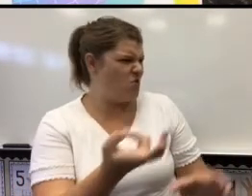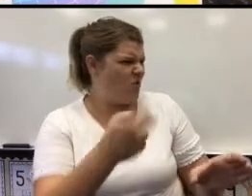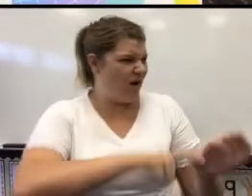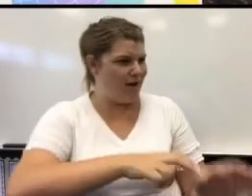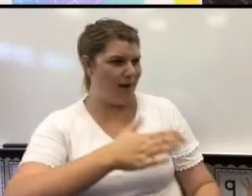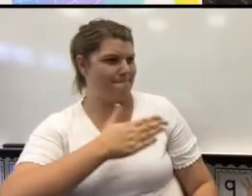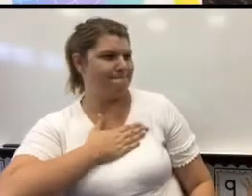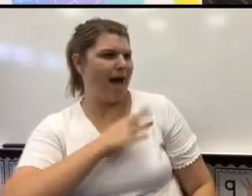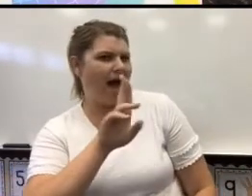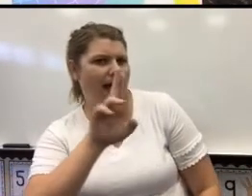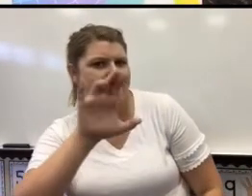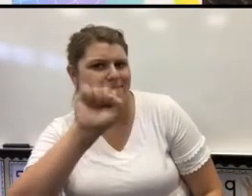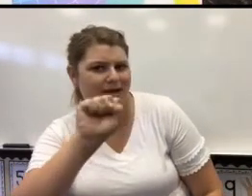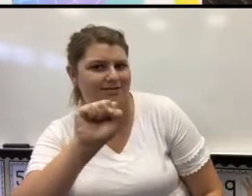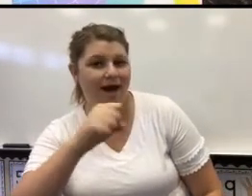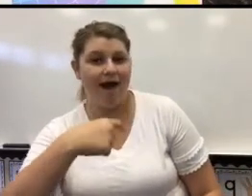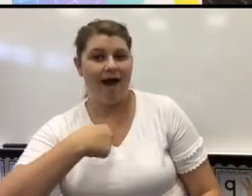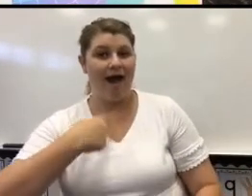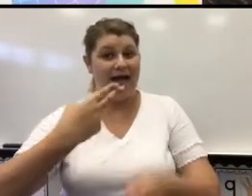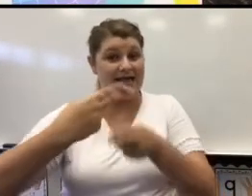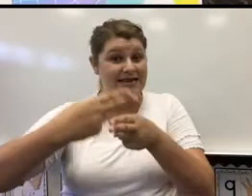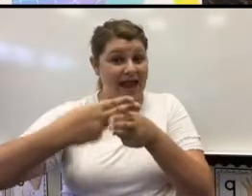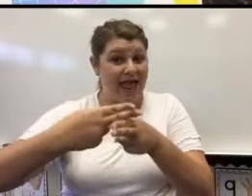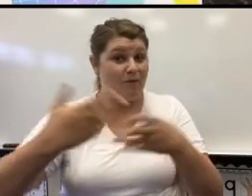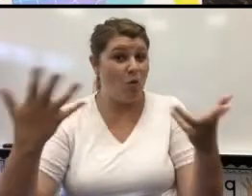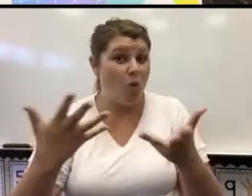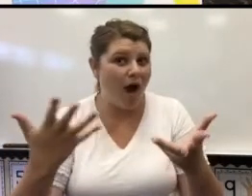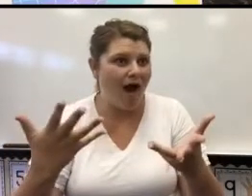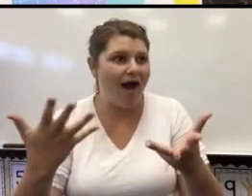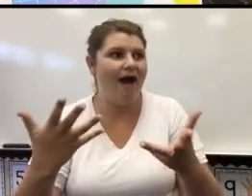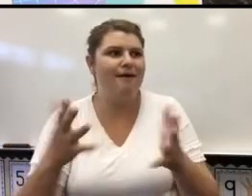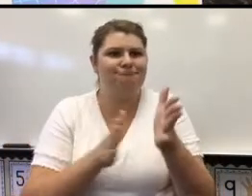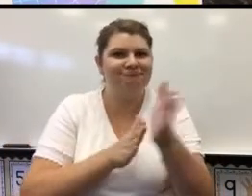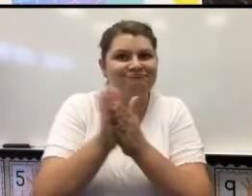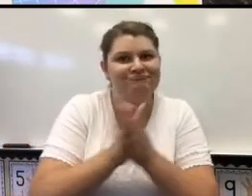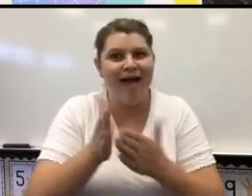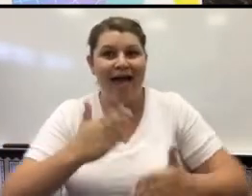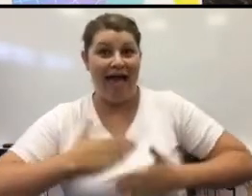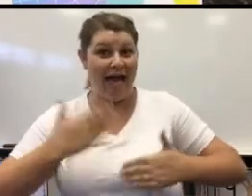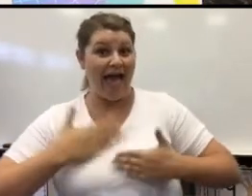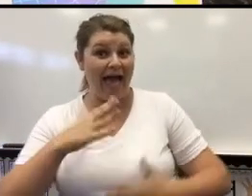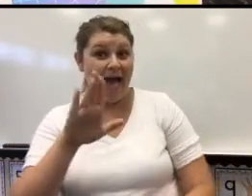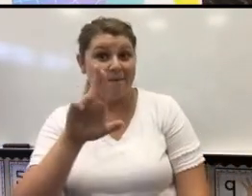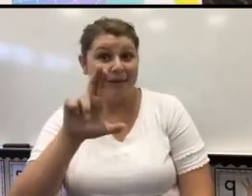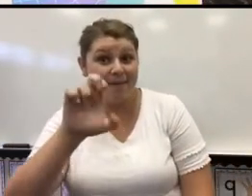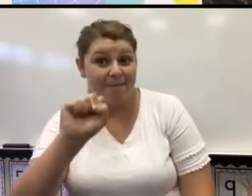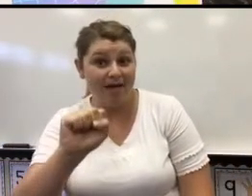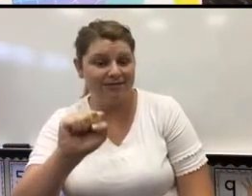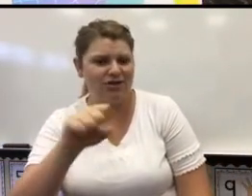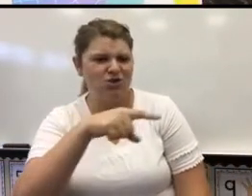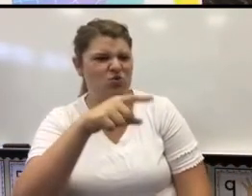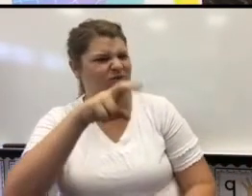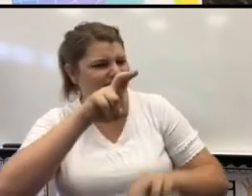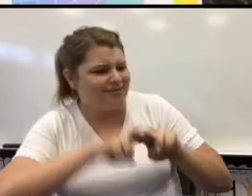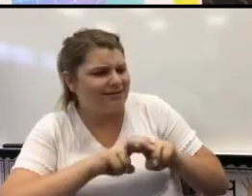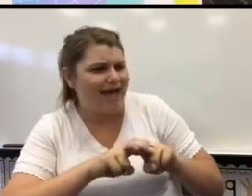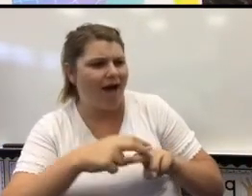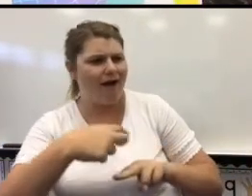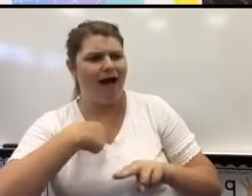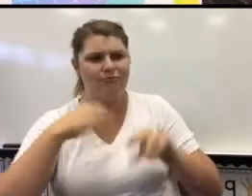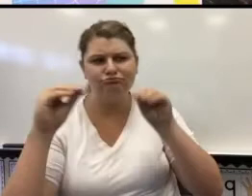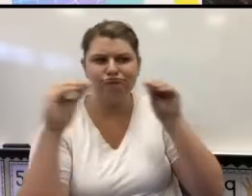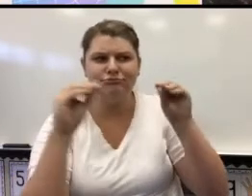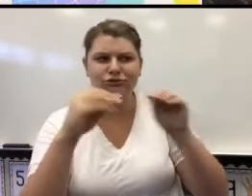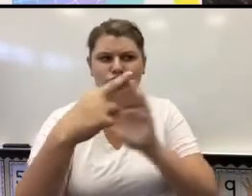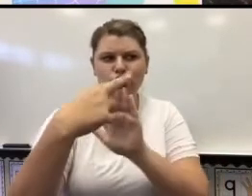said. "That's okay, George. You're on my bus now. I call it the Energy Bus. Sit down and I'm